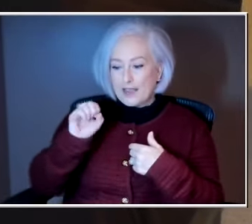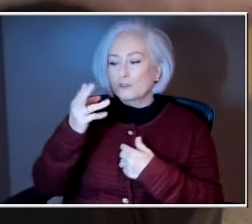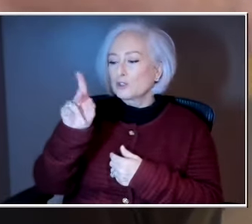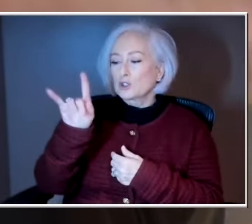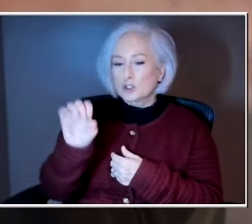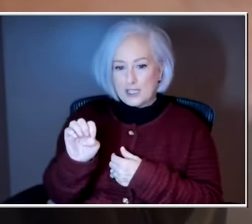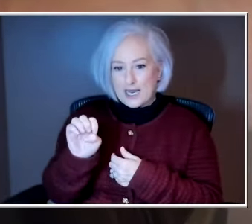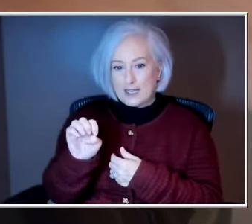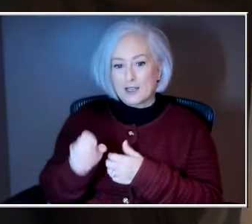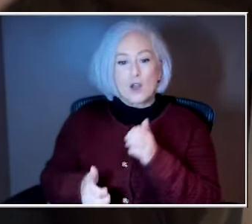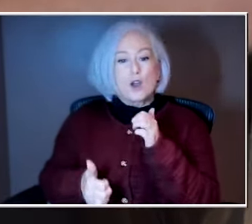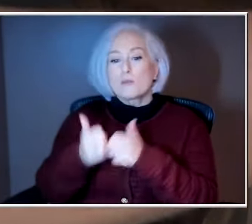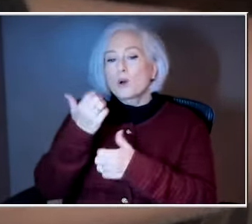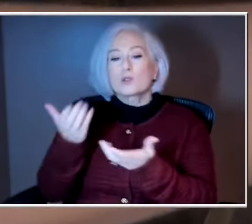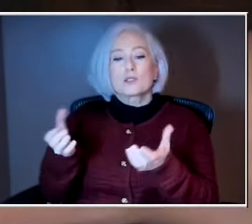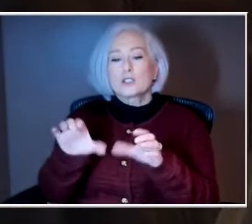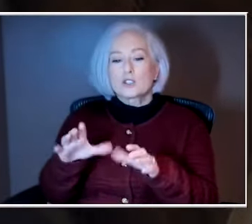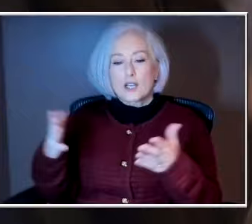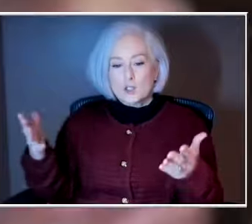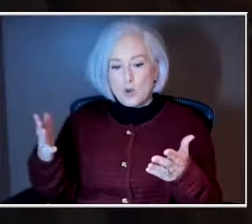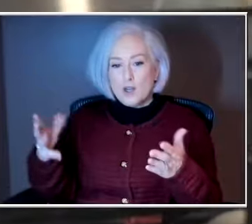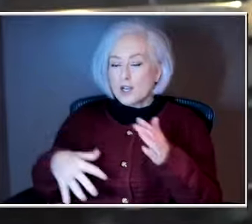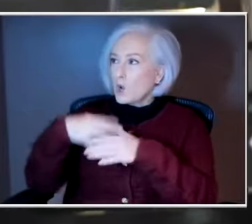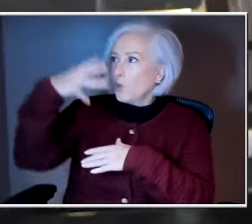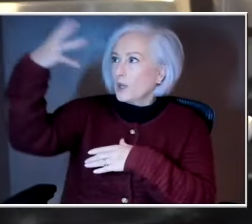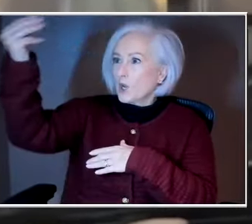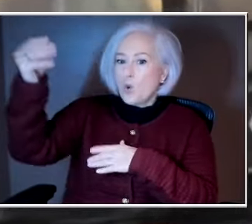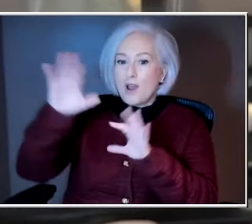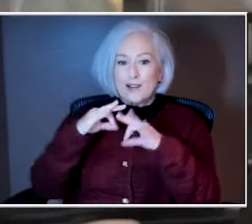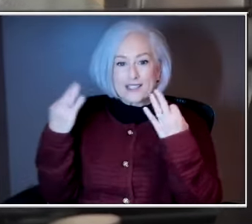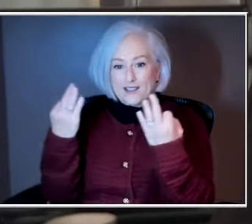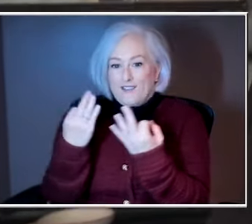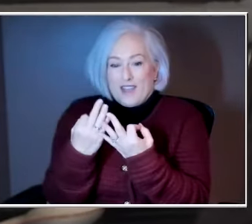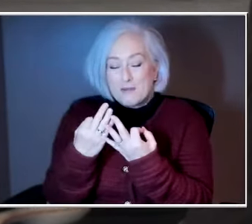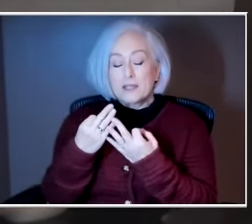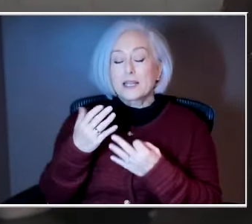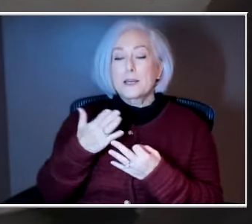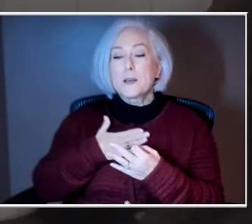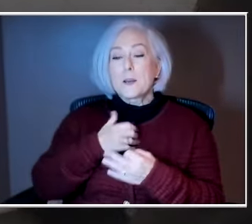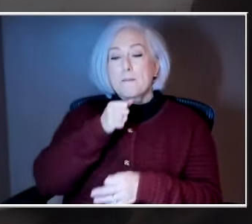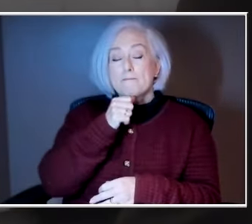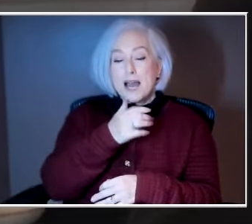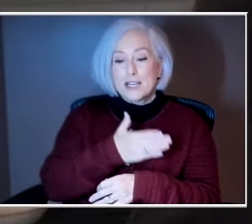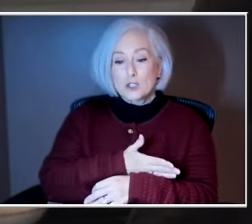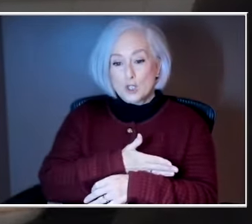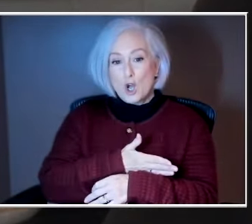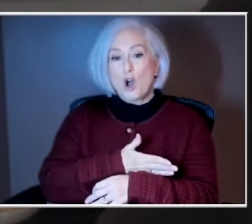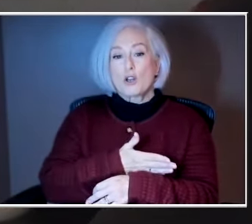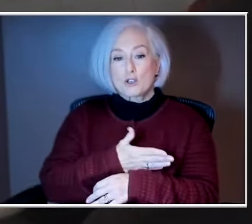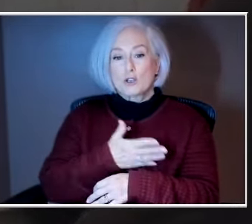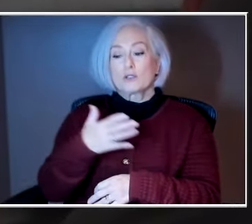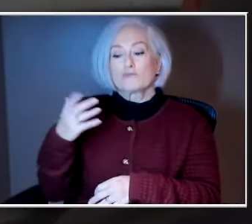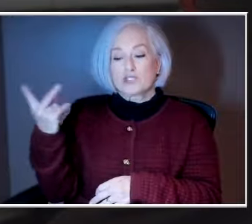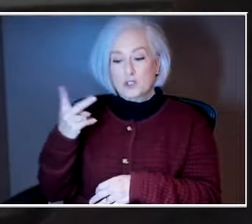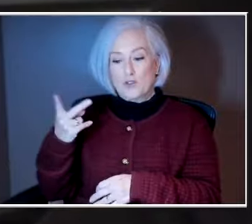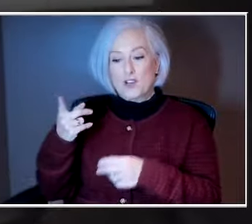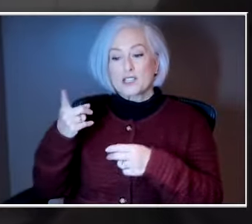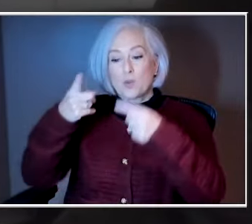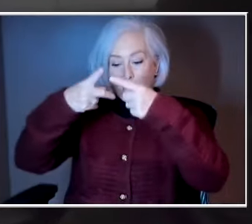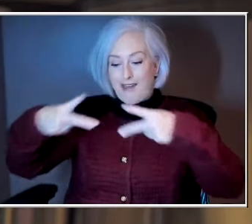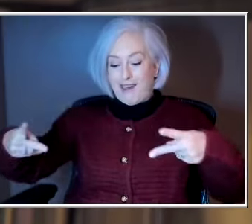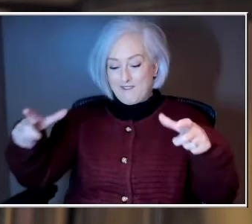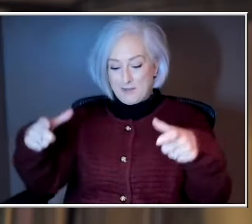when we go out as a family, luckily my daughter and I will split an entree, or I order off the children's menu a lot of times, too. I focus so much on my